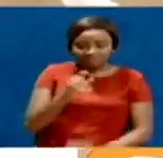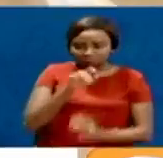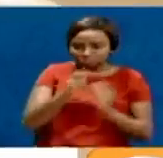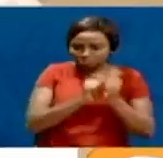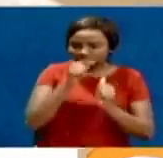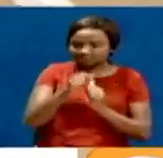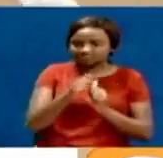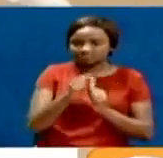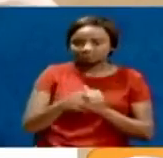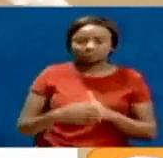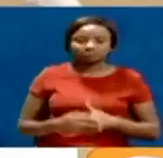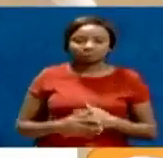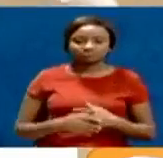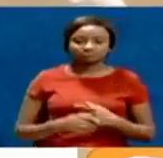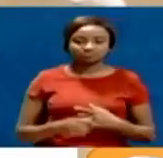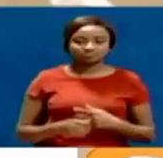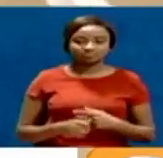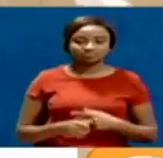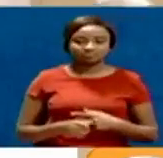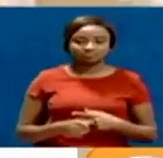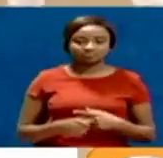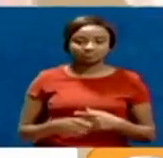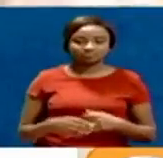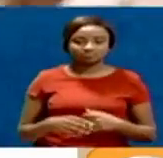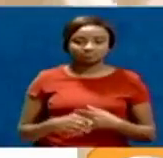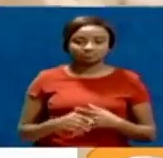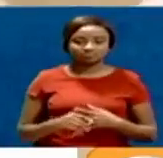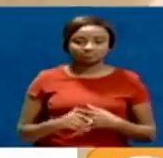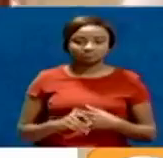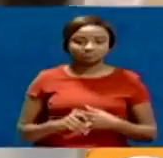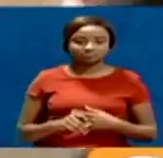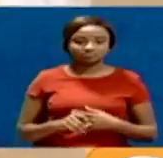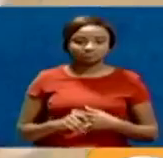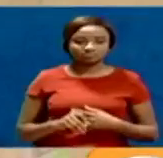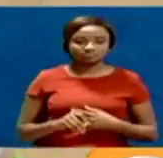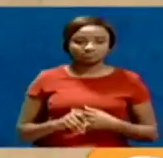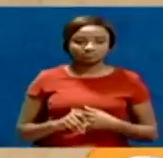Olympic qualifying schedule. Mukami Wambora for Citizen TV.